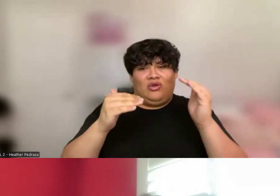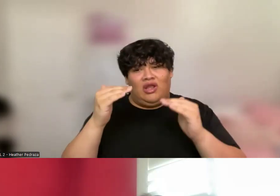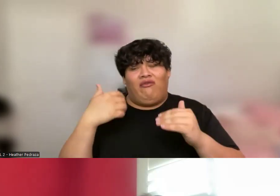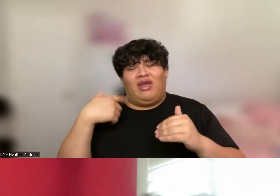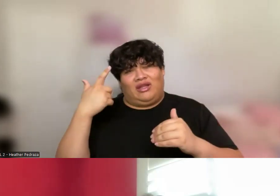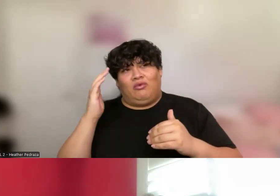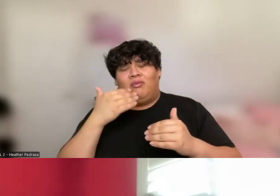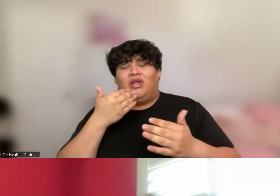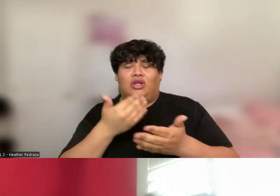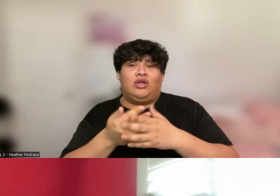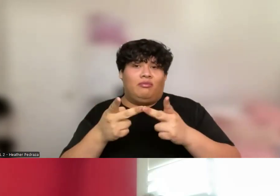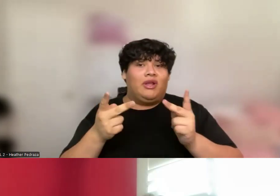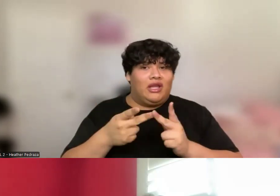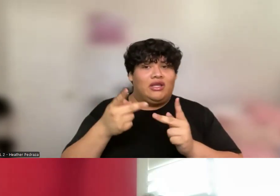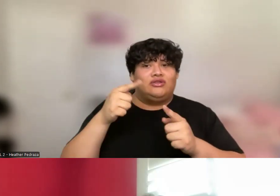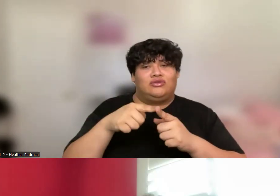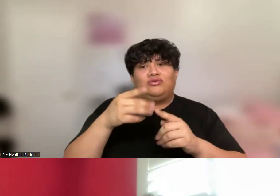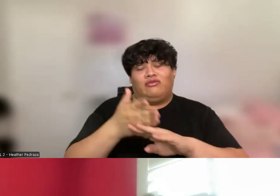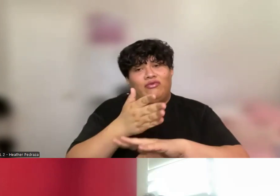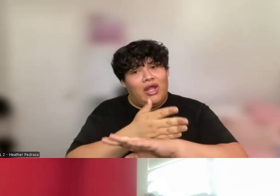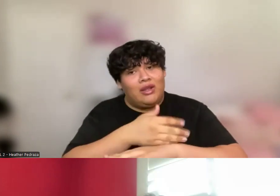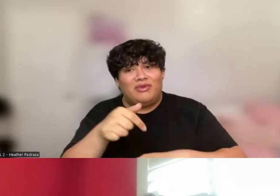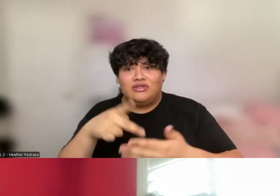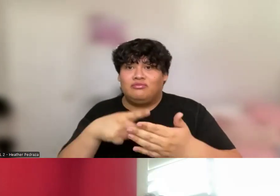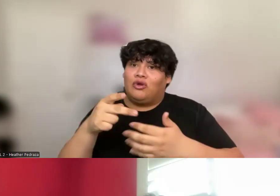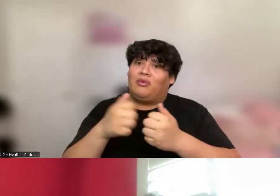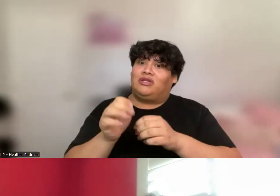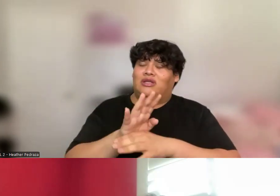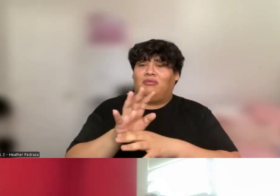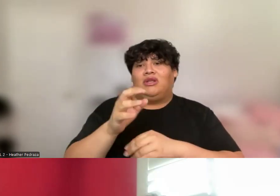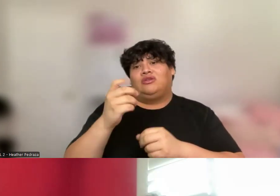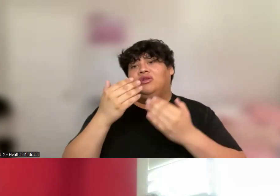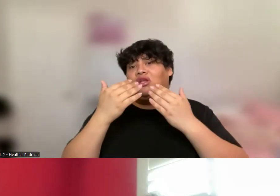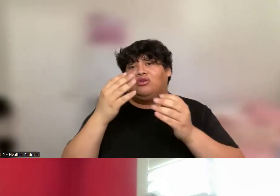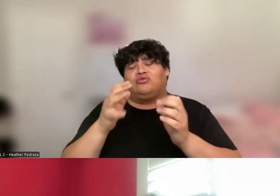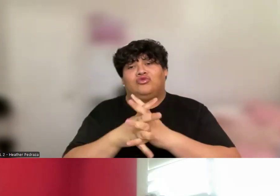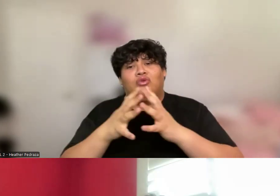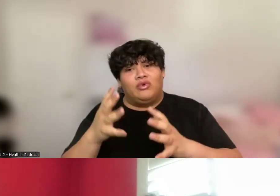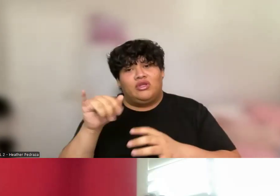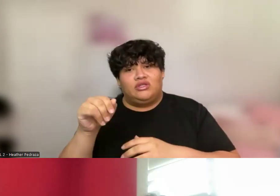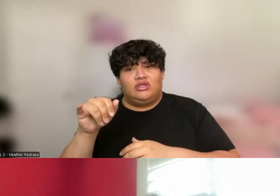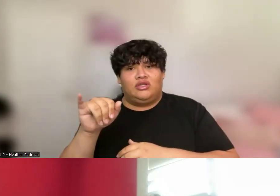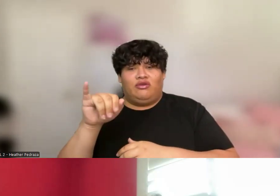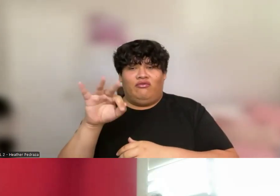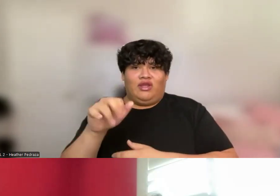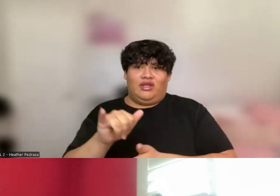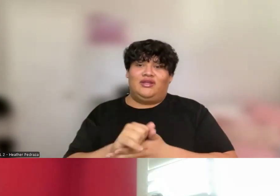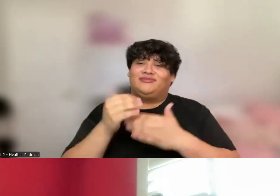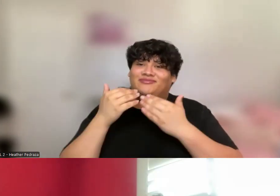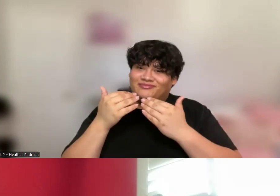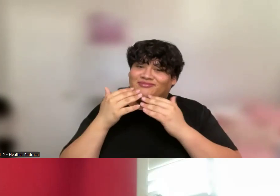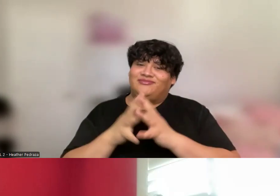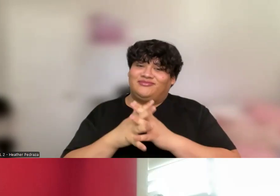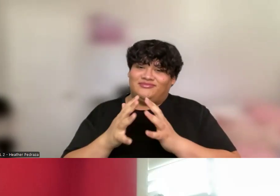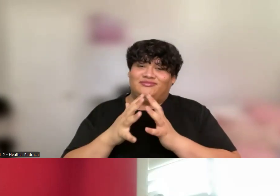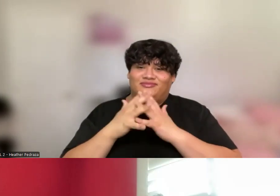good place to develop the program out further in the coming years. So thank you, Faye, for taking on this leadership role. Thanks. That's really